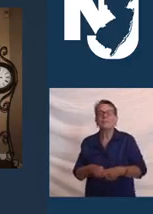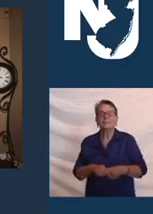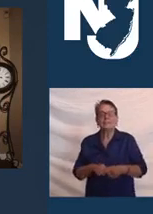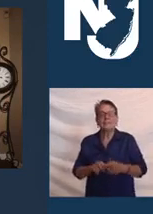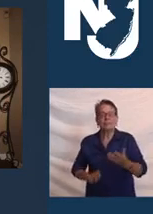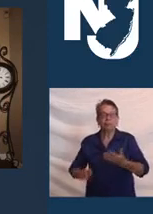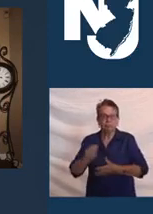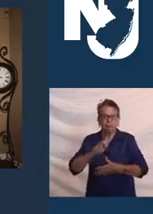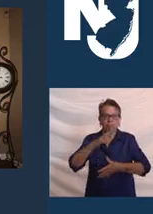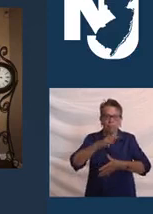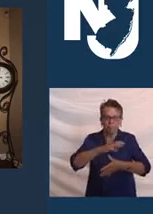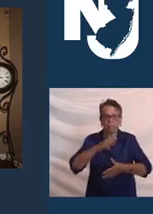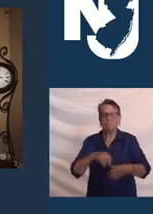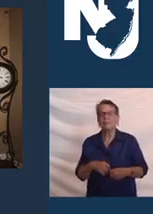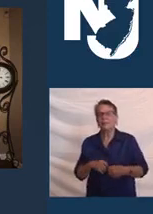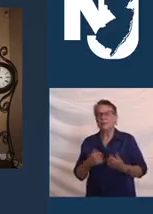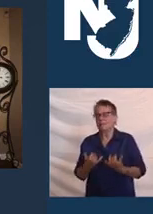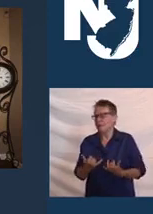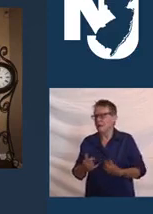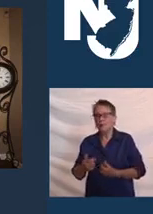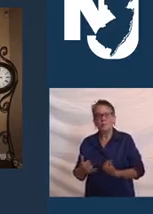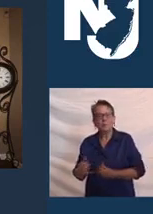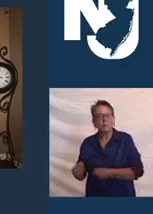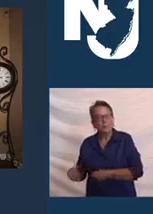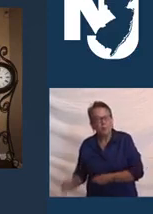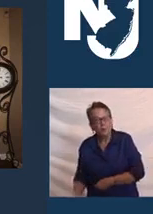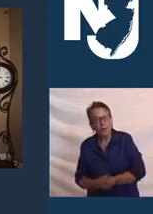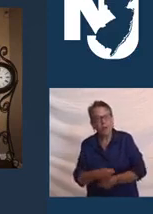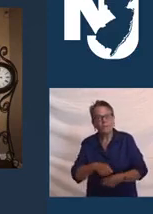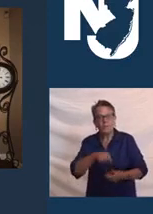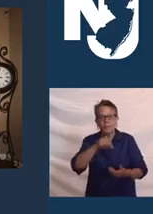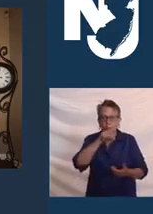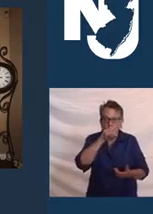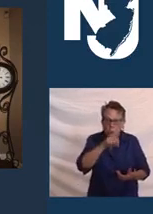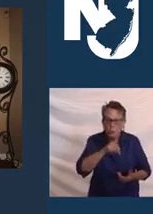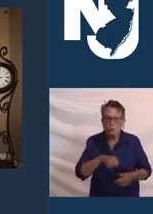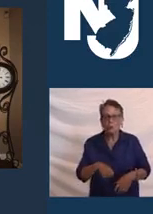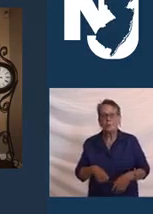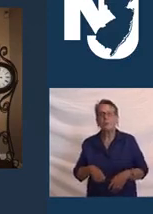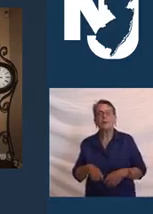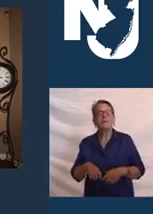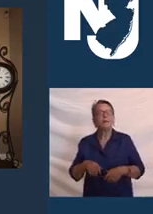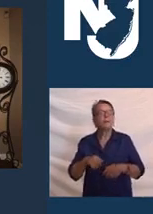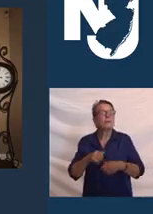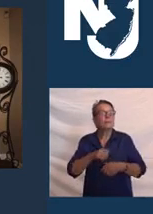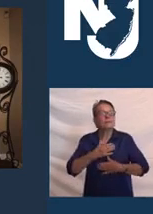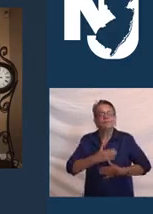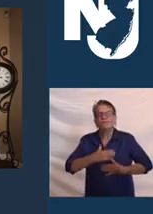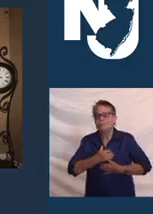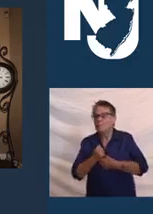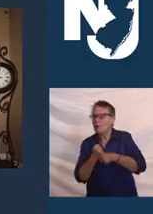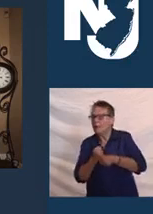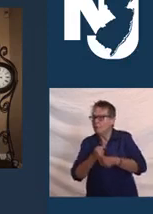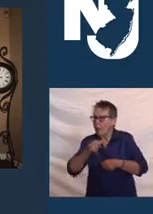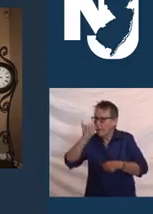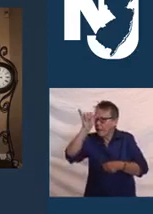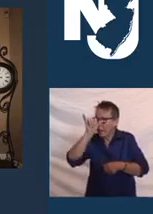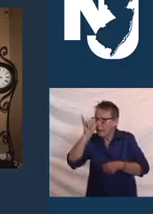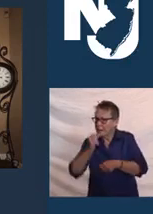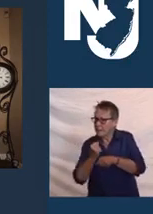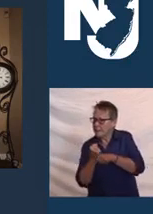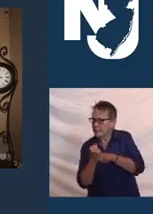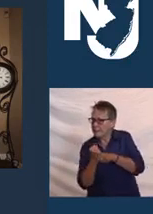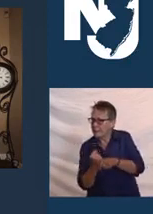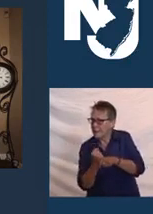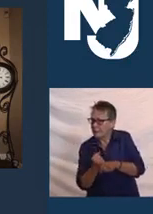with friends and trying to evade the TV cameras so his wife would not see how much that he was there, or at least